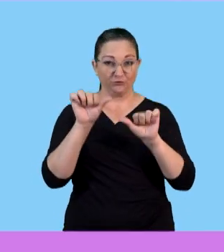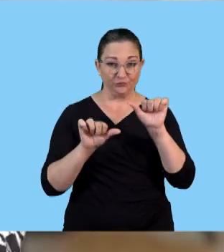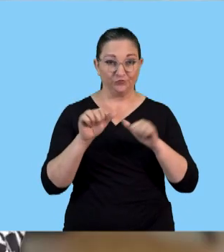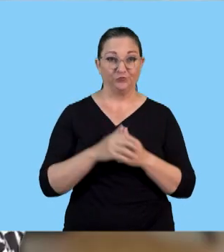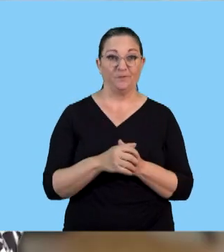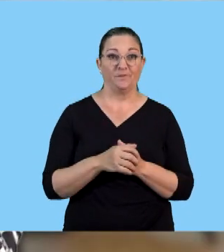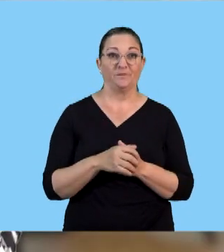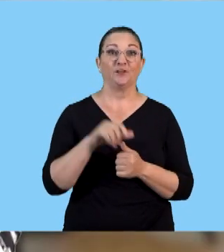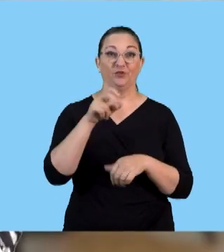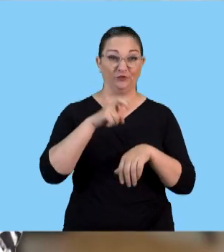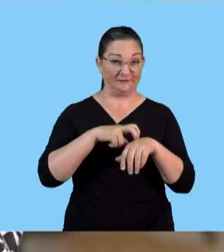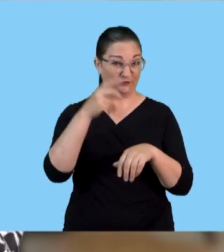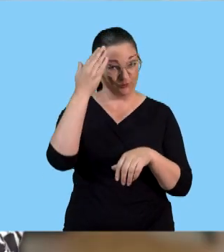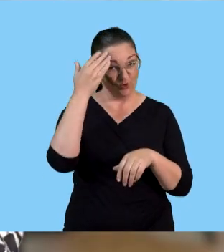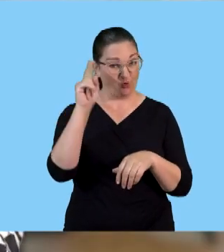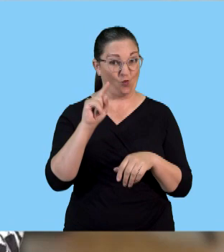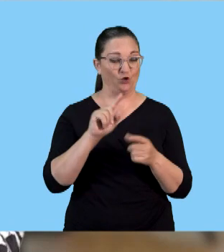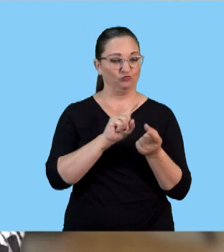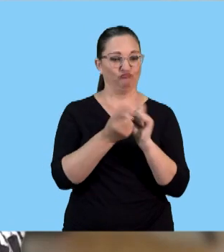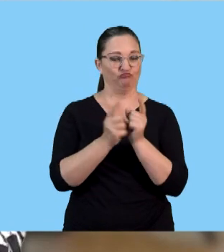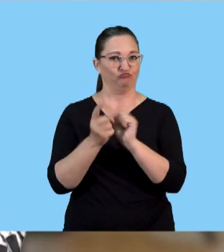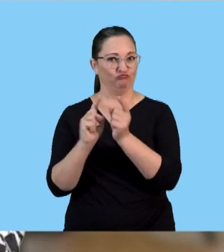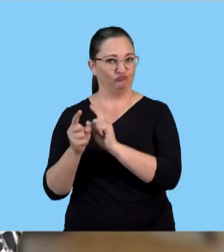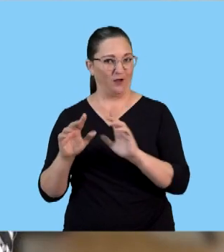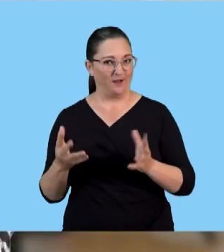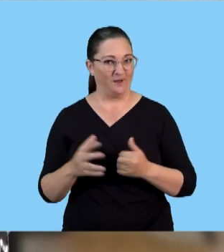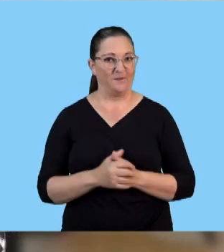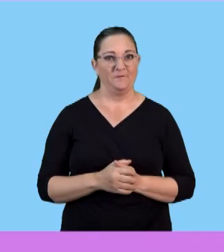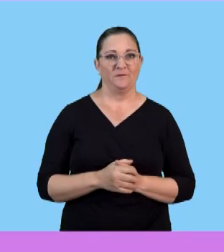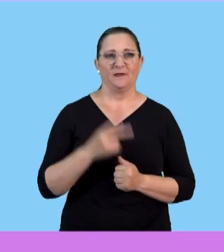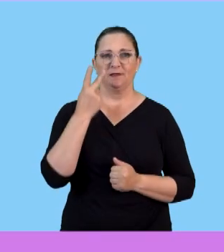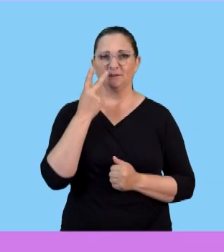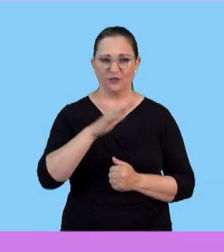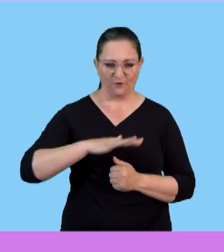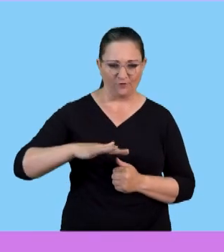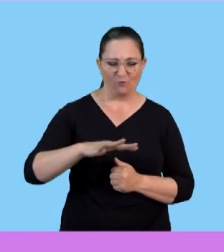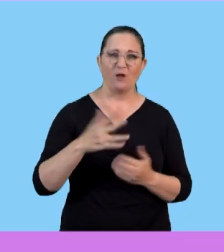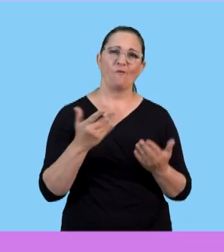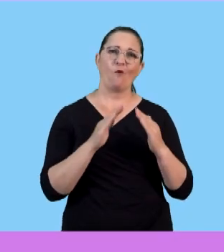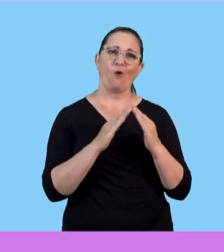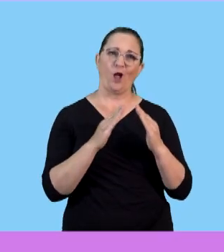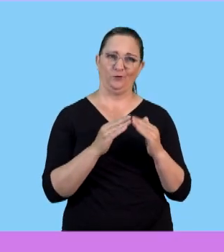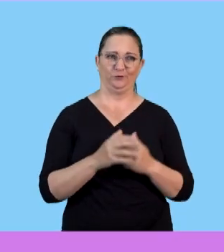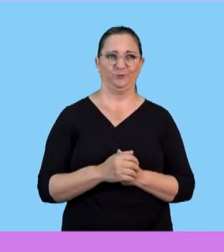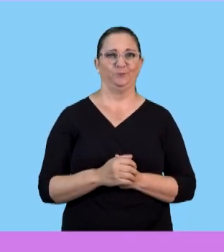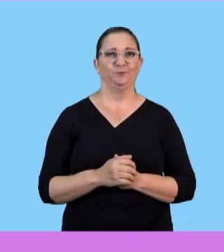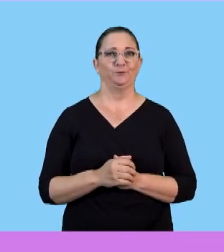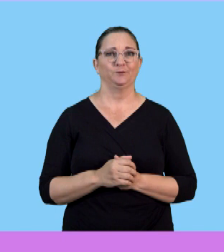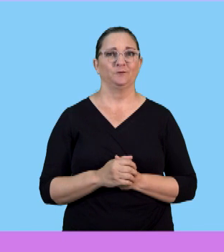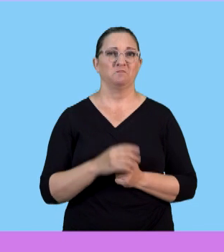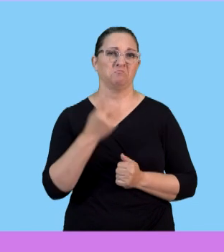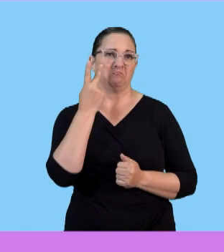and also your conversions. If we look at this floor plan of a house, let's try